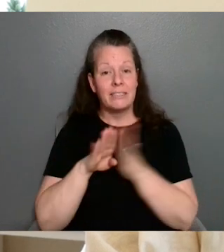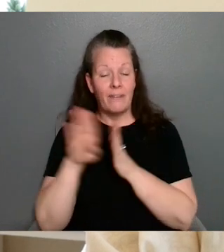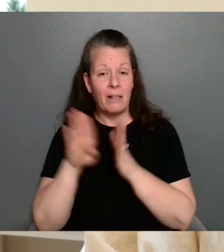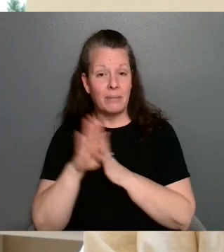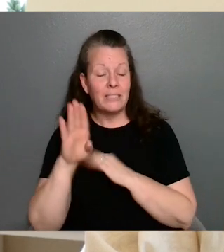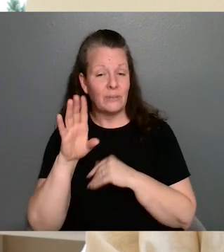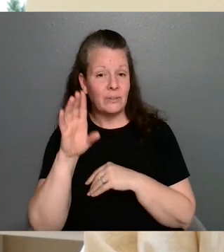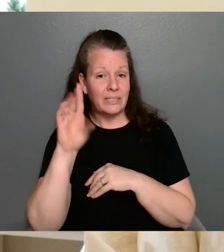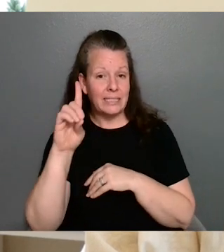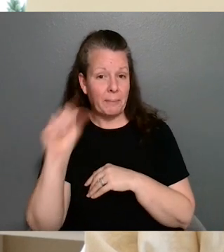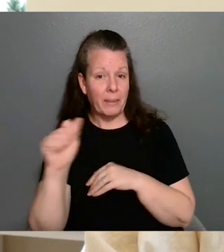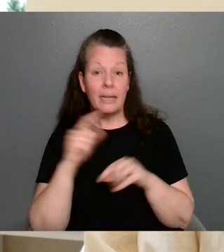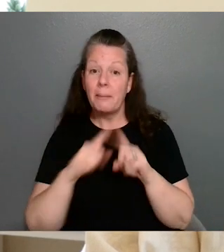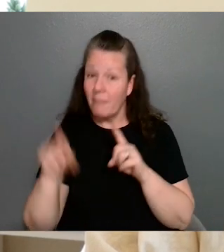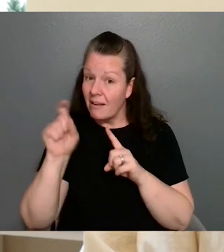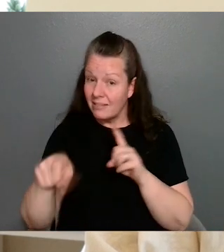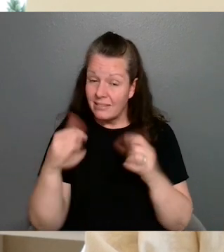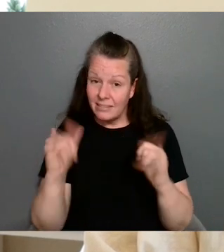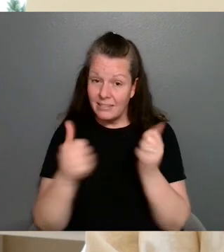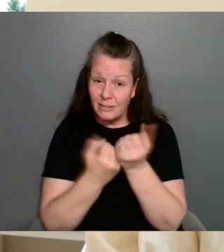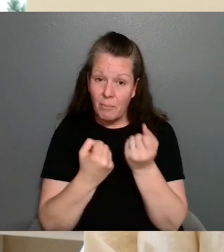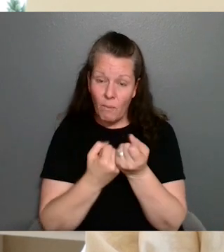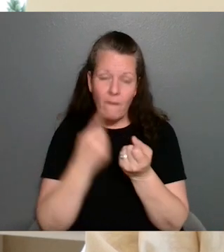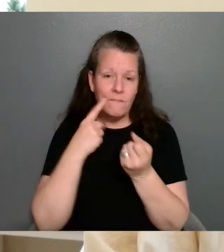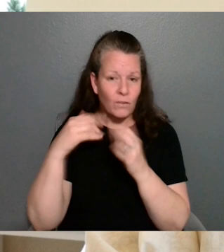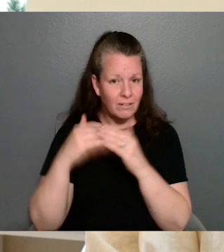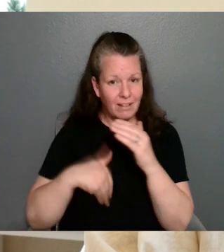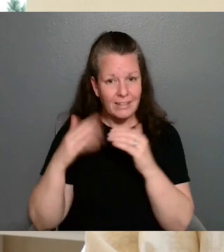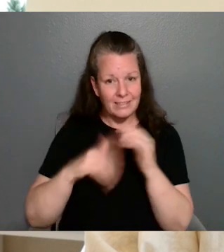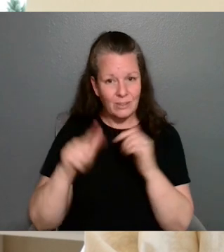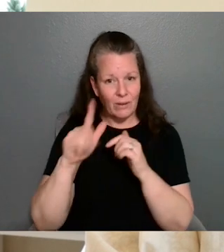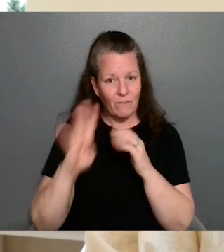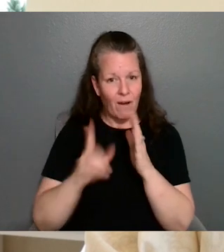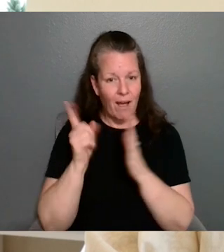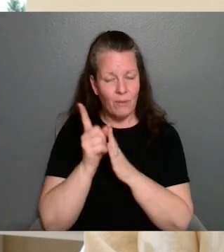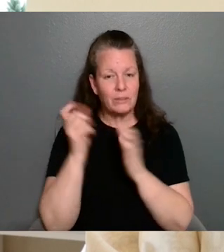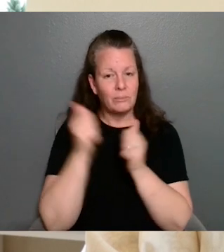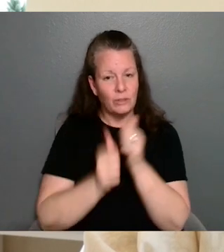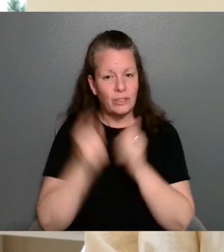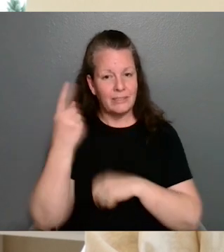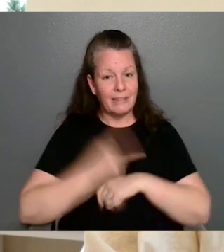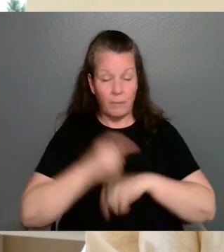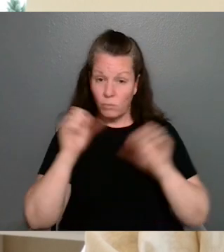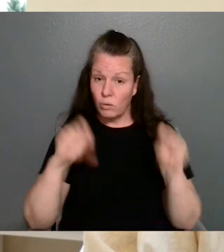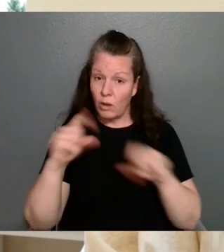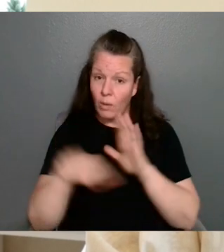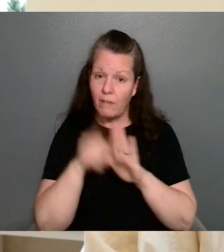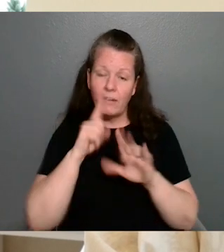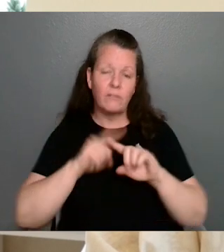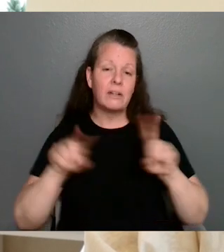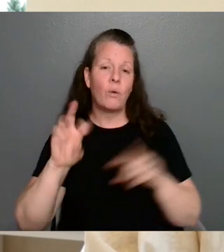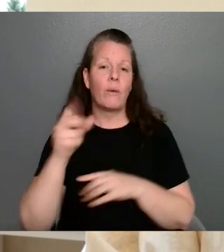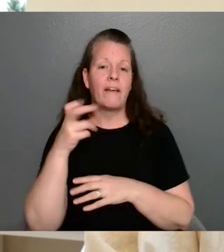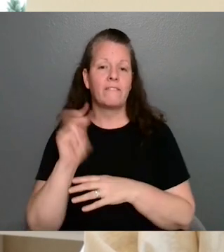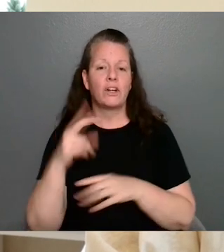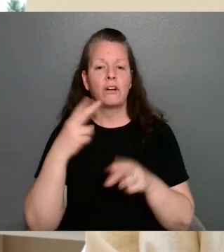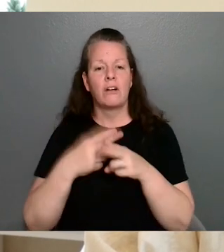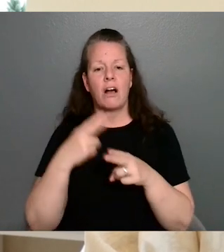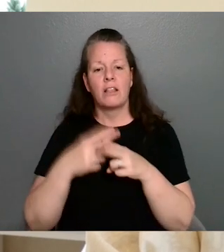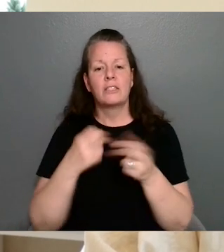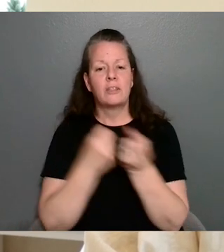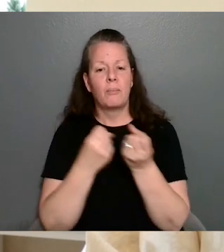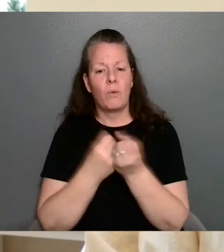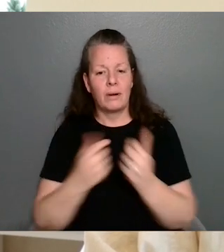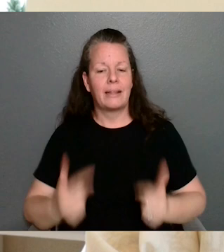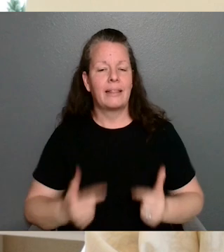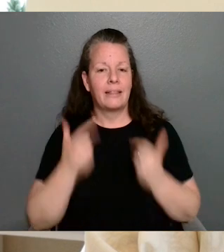have a developmental disability, but you need support for less than 24 hours a day, you could qualify for a different waiver called the Supported